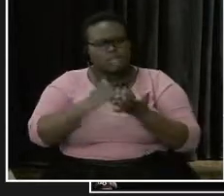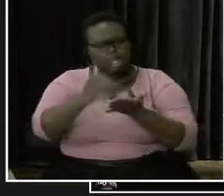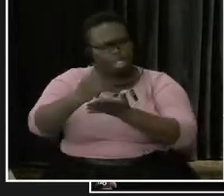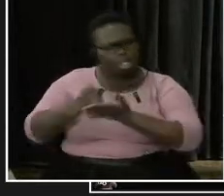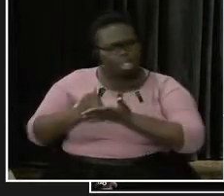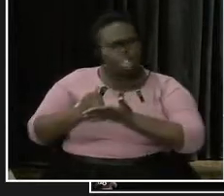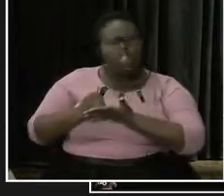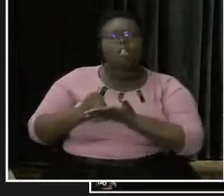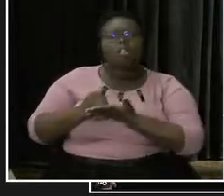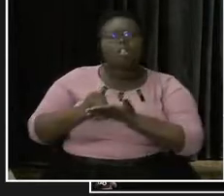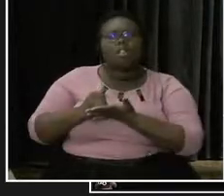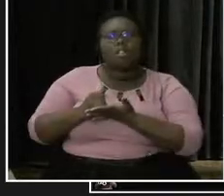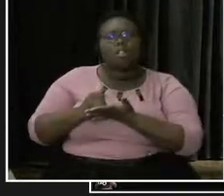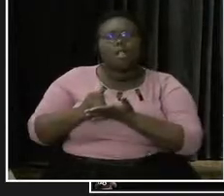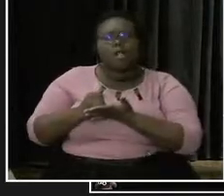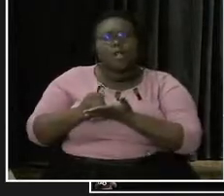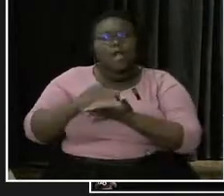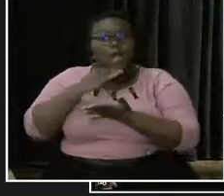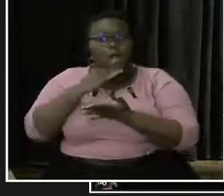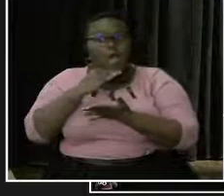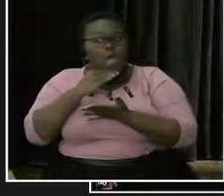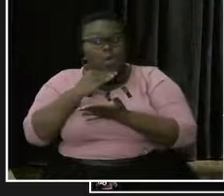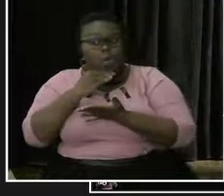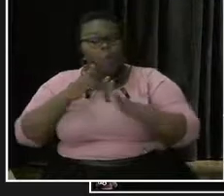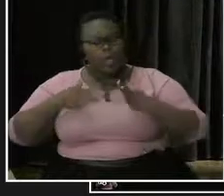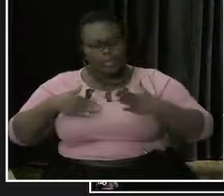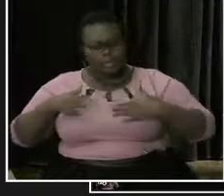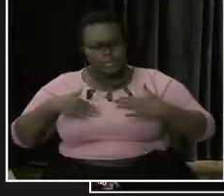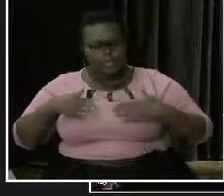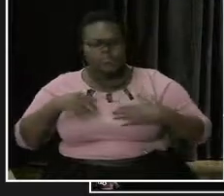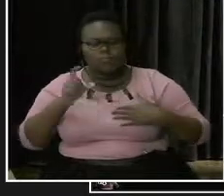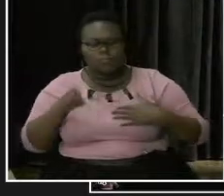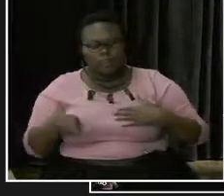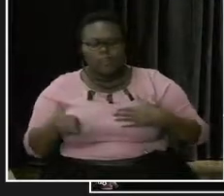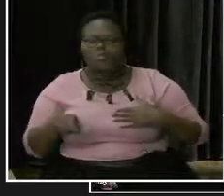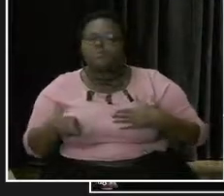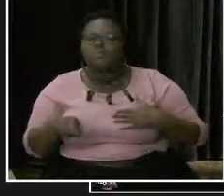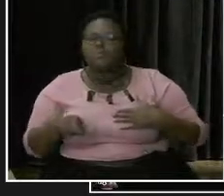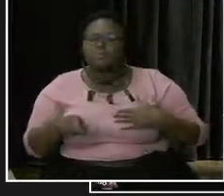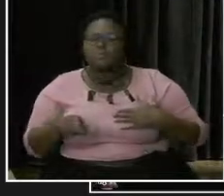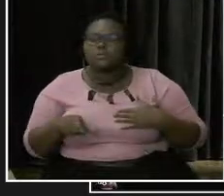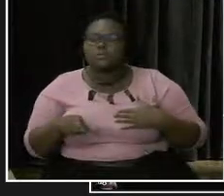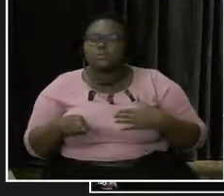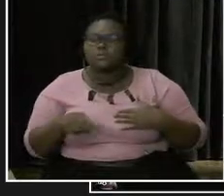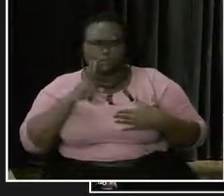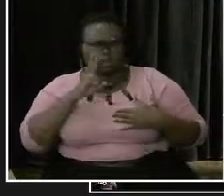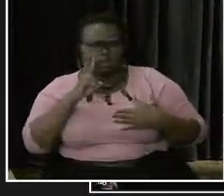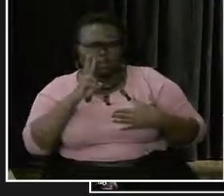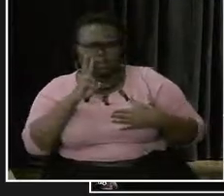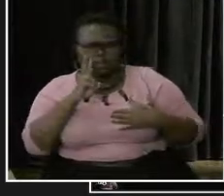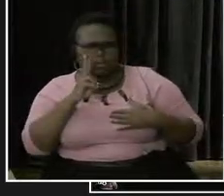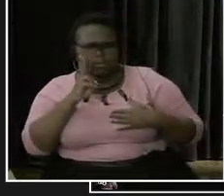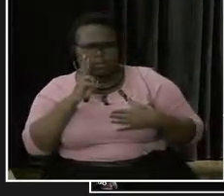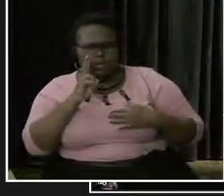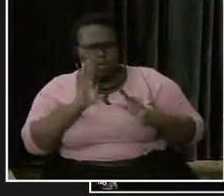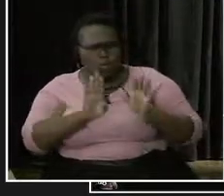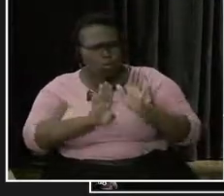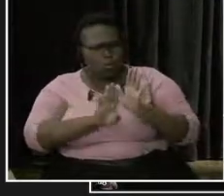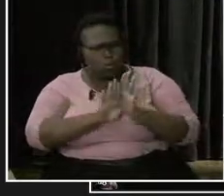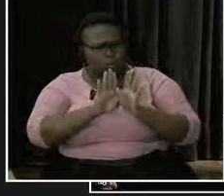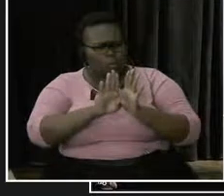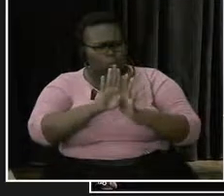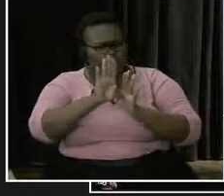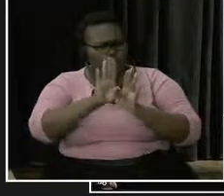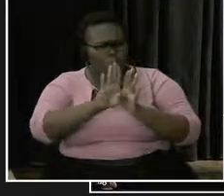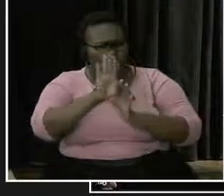assistance provided by our administration. We have seen a marked improvement in the